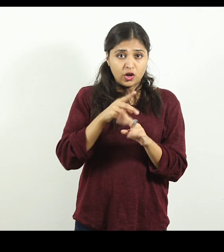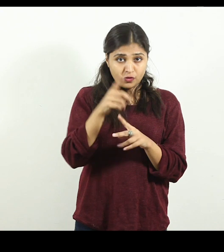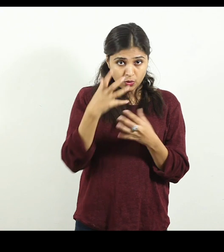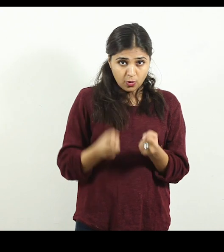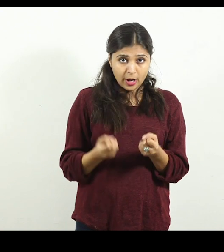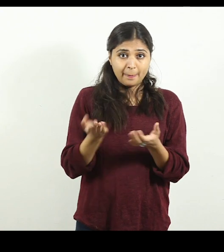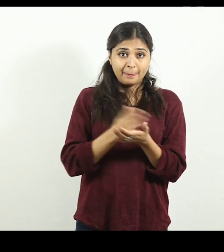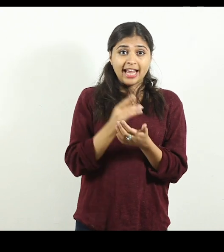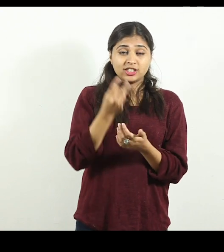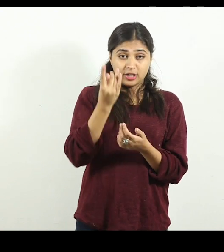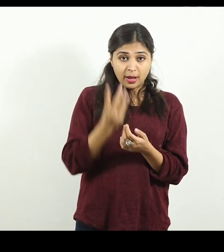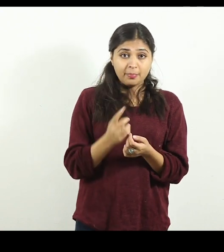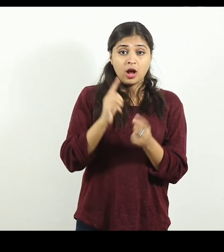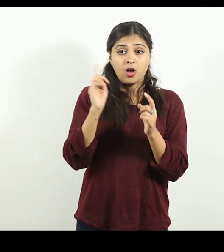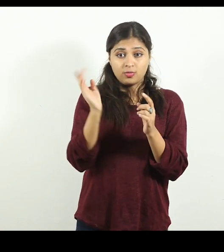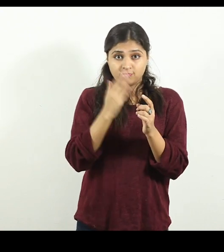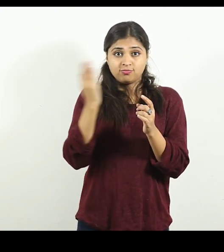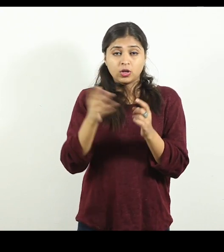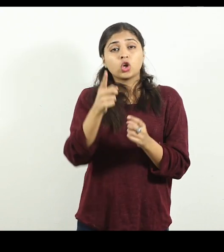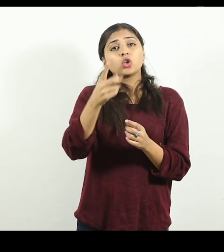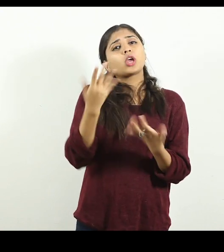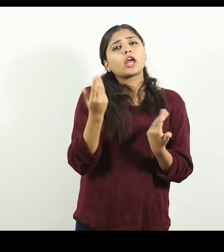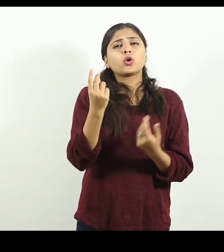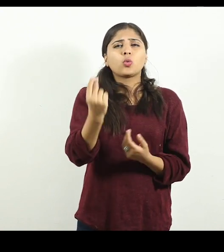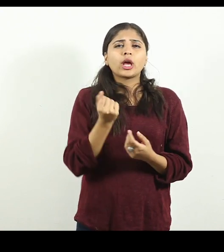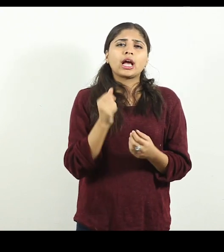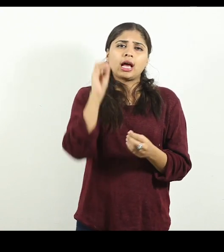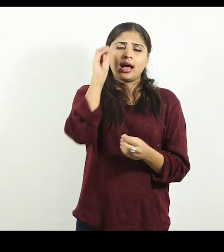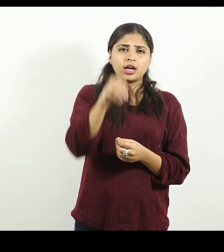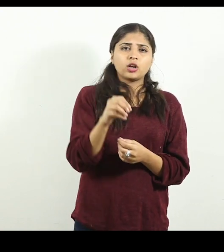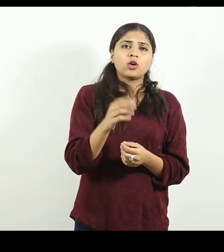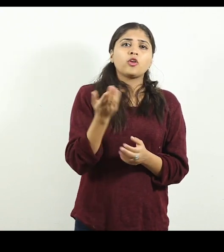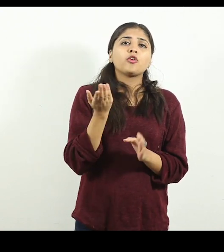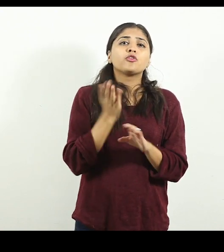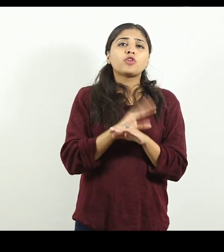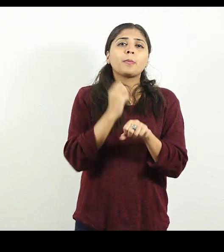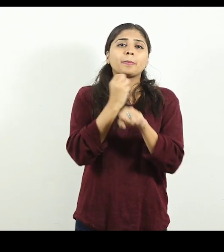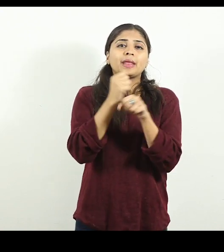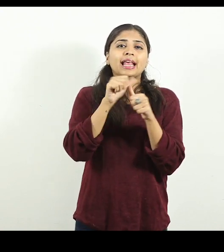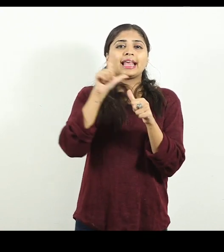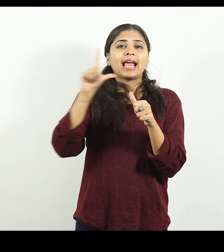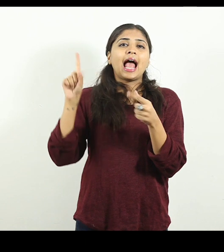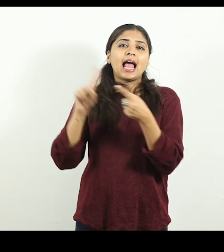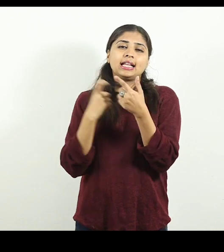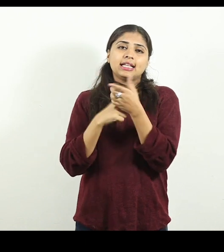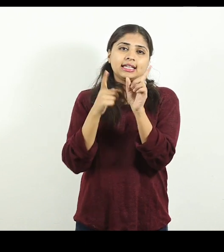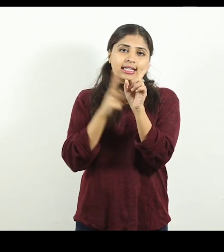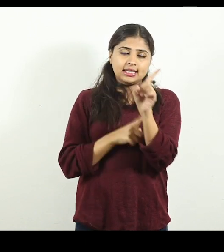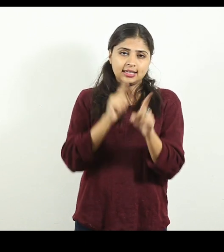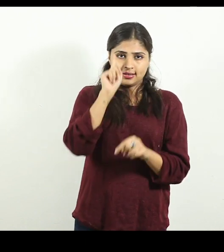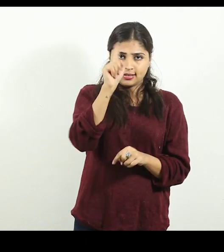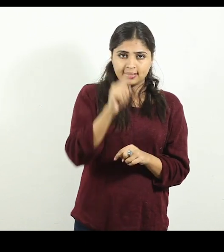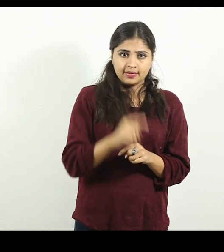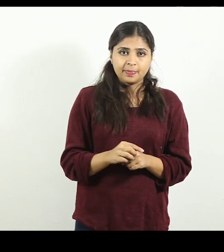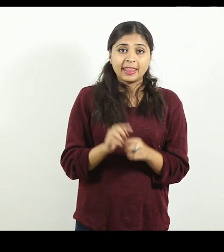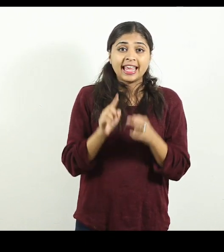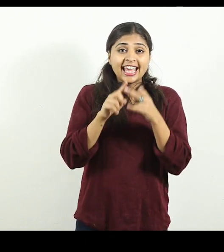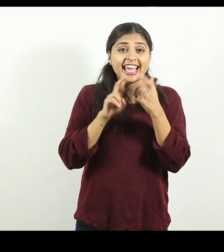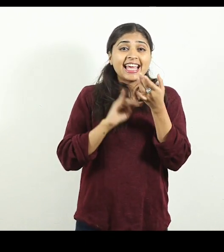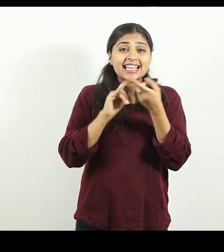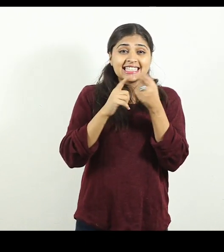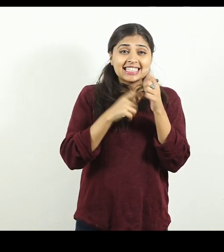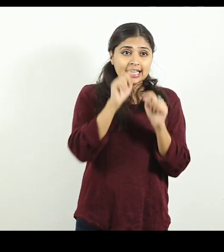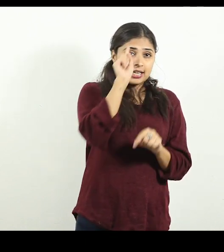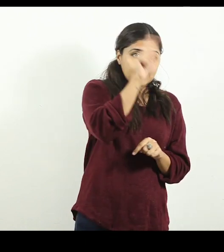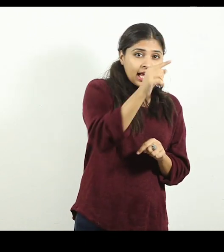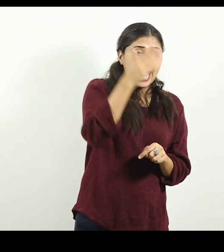Add page numbers. If you want a page number on each page, you can quickly add a page number from the gallery.